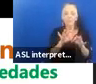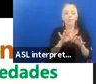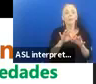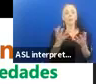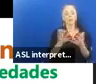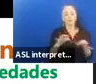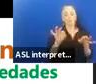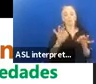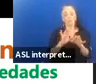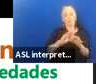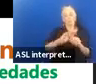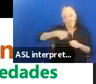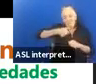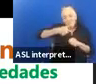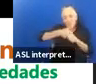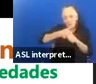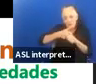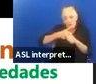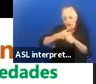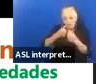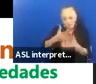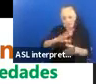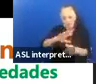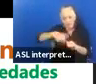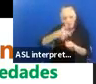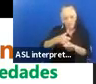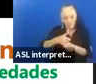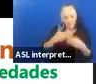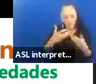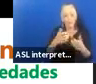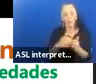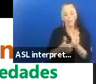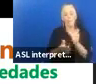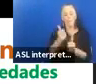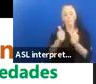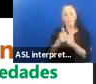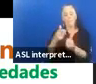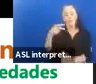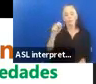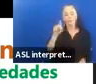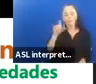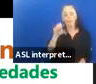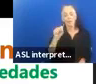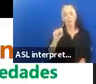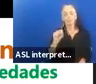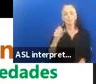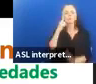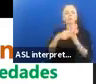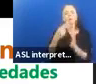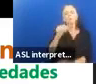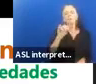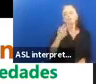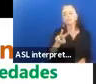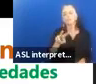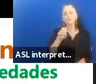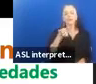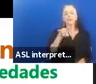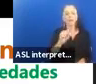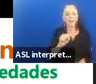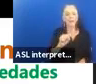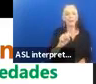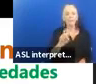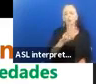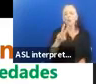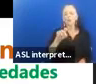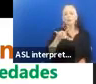those underlying drivers are. Most pandemics, HIV, AIDS, Ebola, West Nile, SARS,